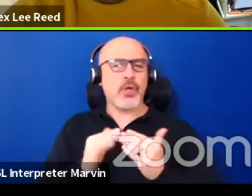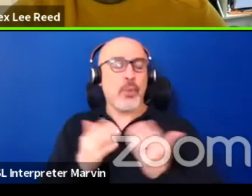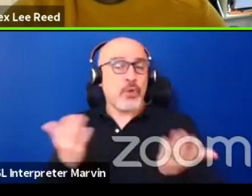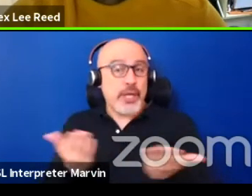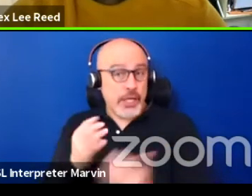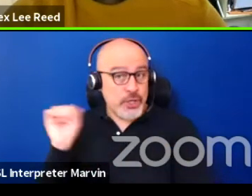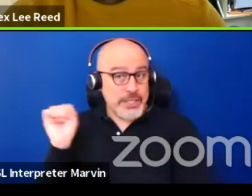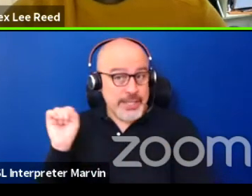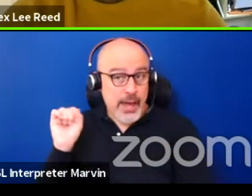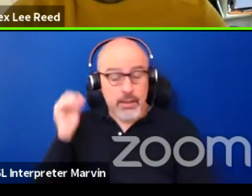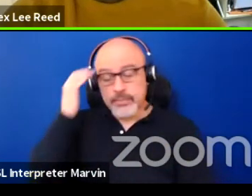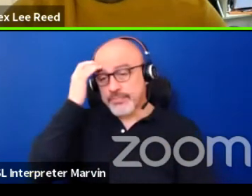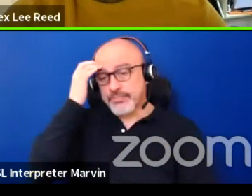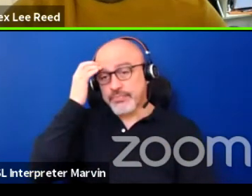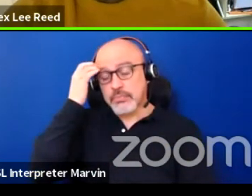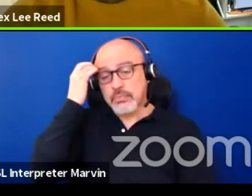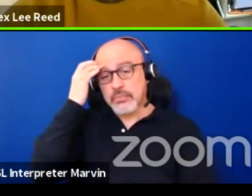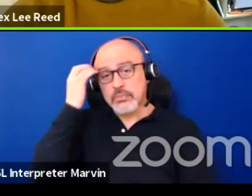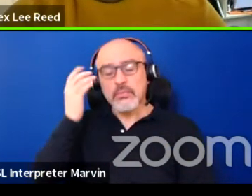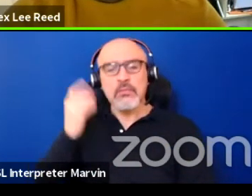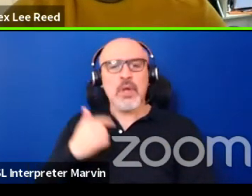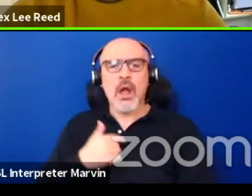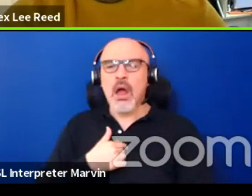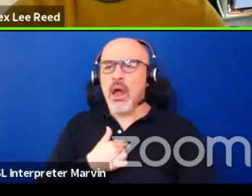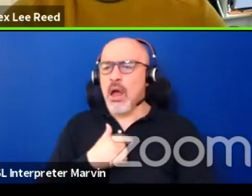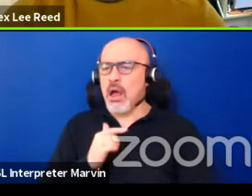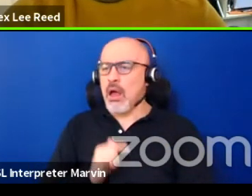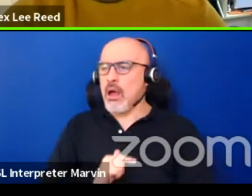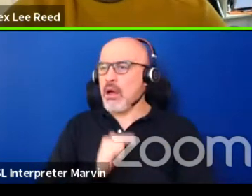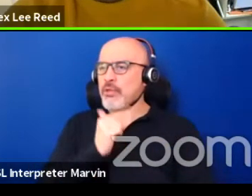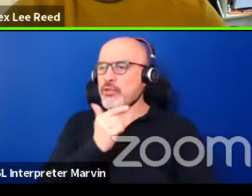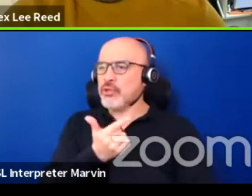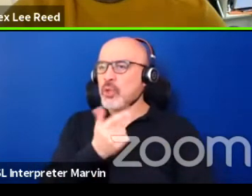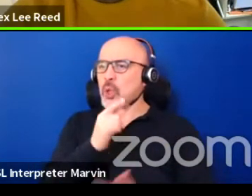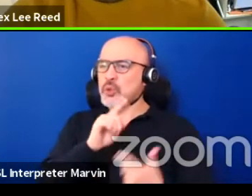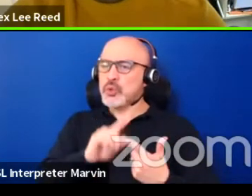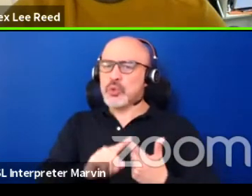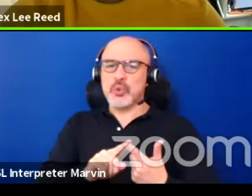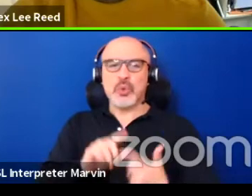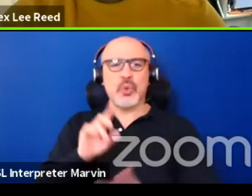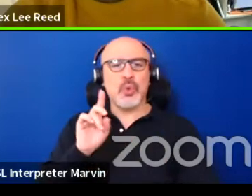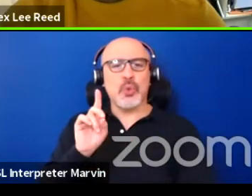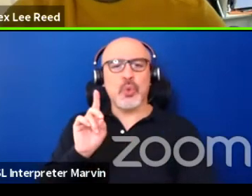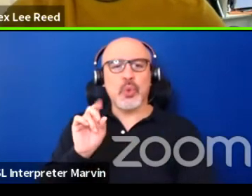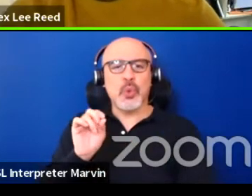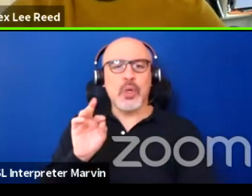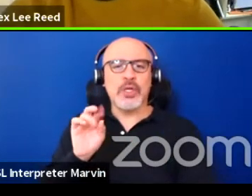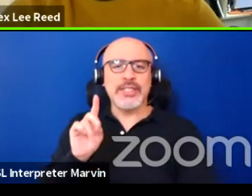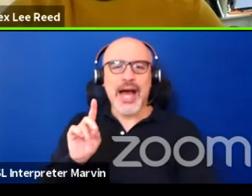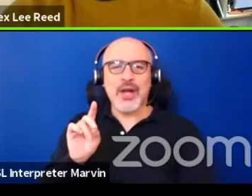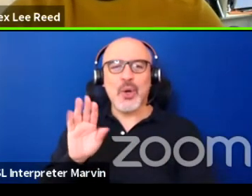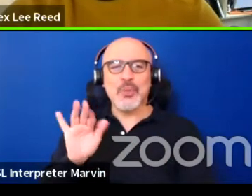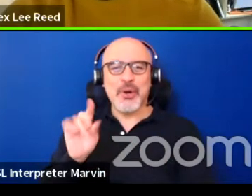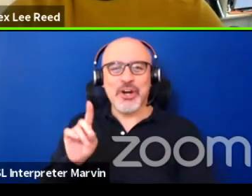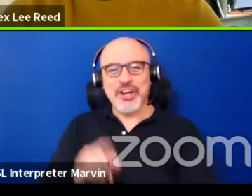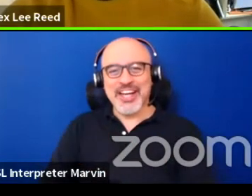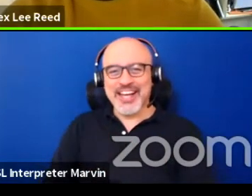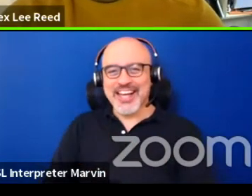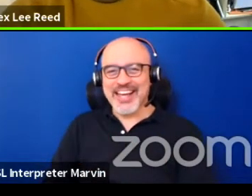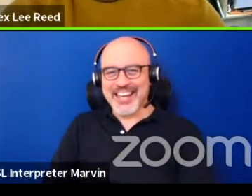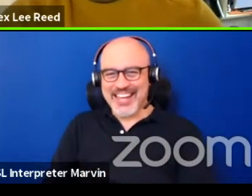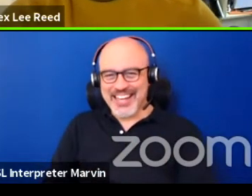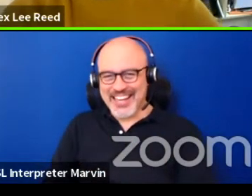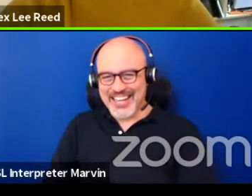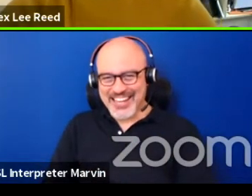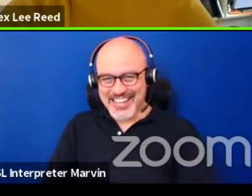Seattle. I'll go ahead and throw it to Donald Byrd up first.